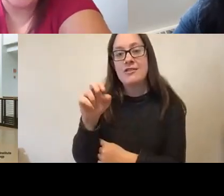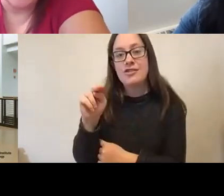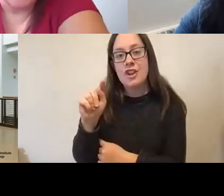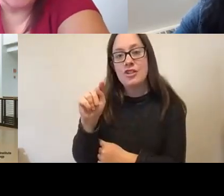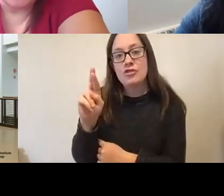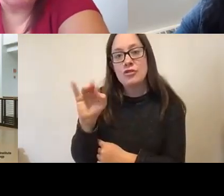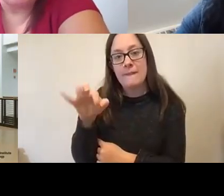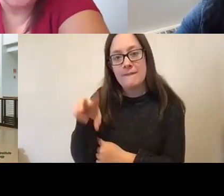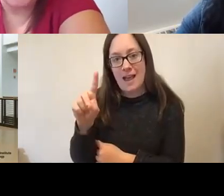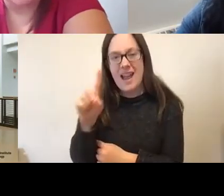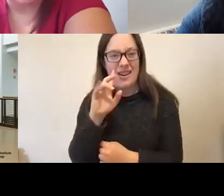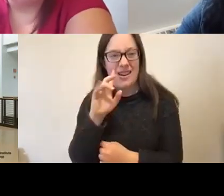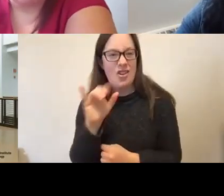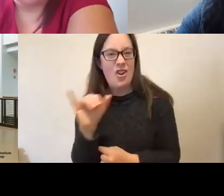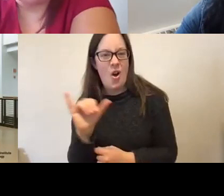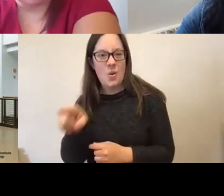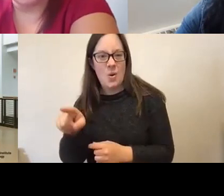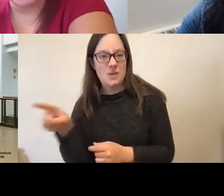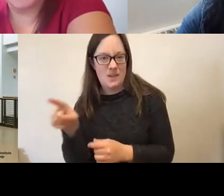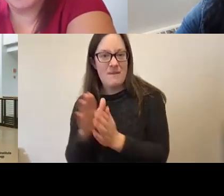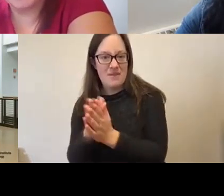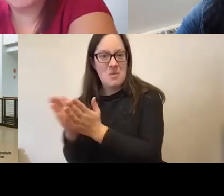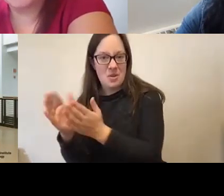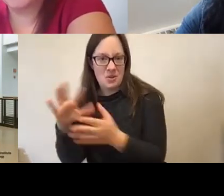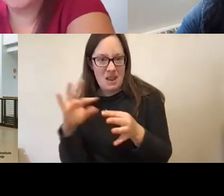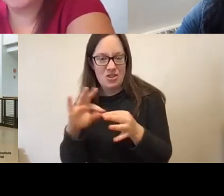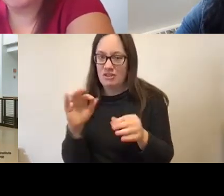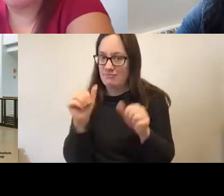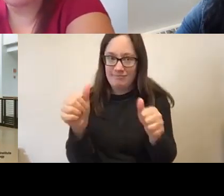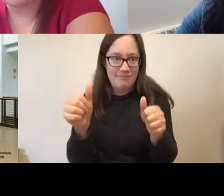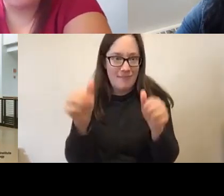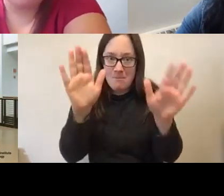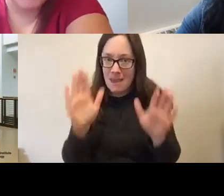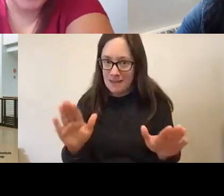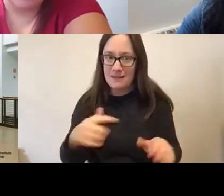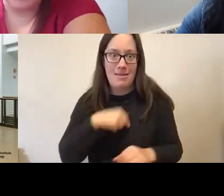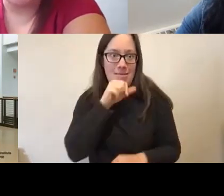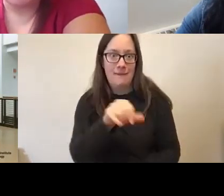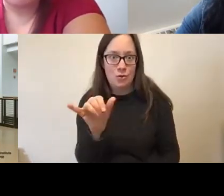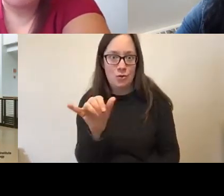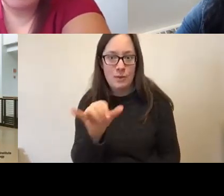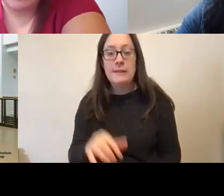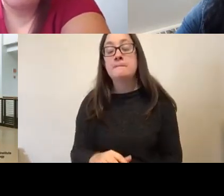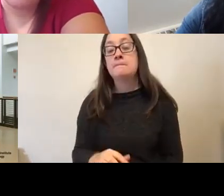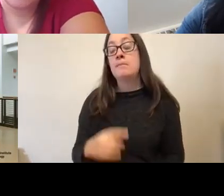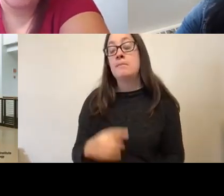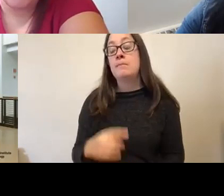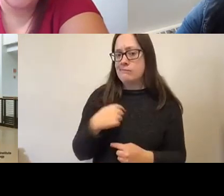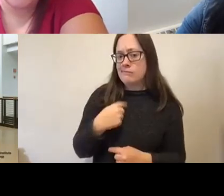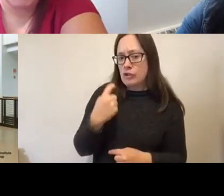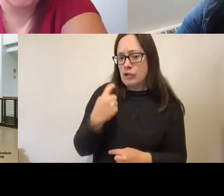you mentioned. So those are all super wonderful. I have been sharing, I